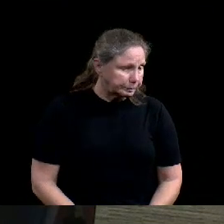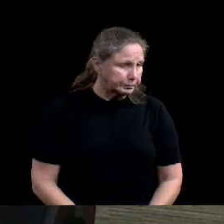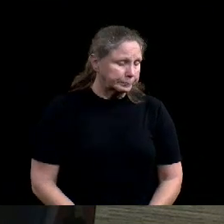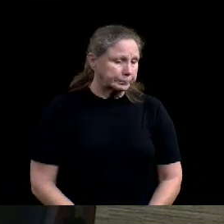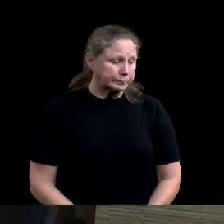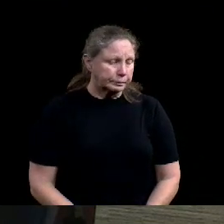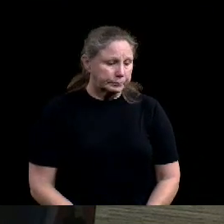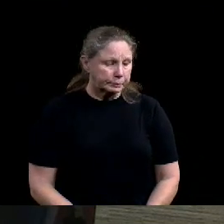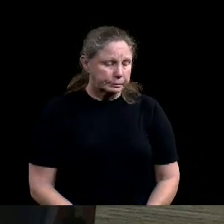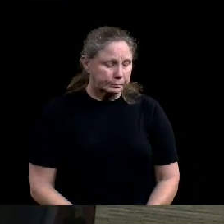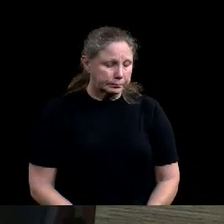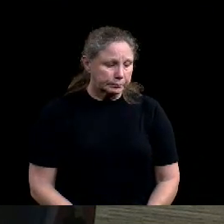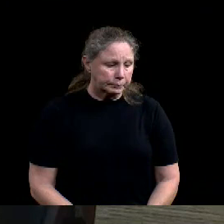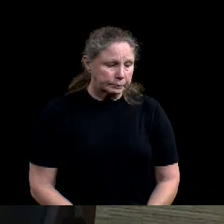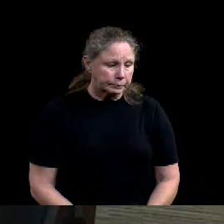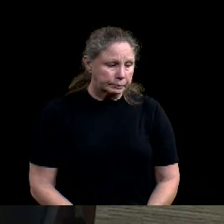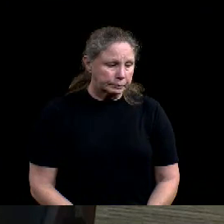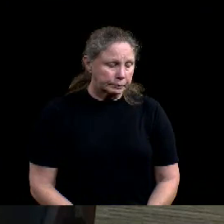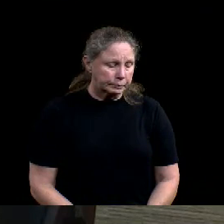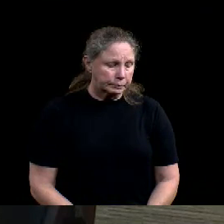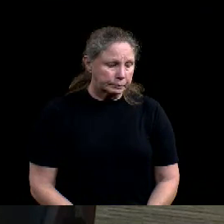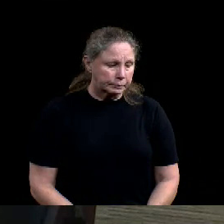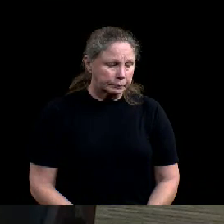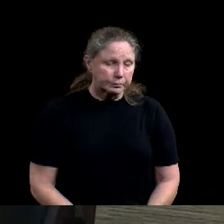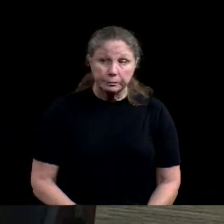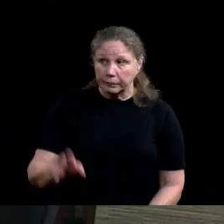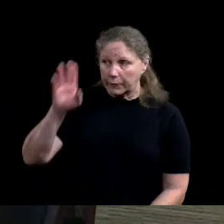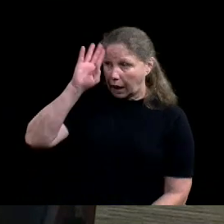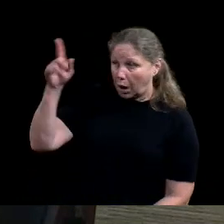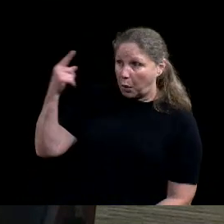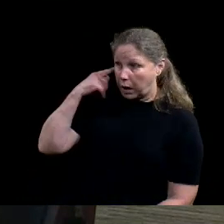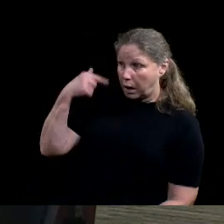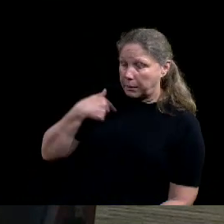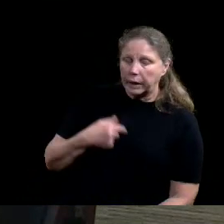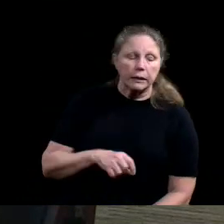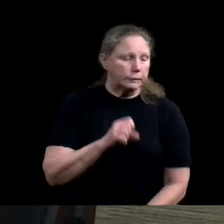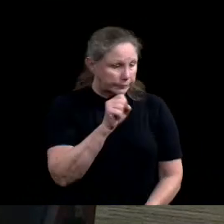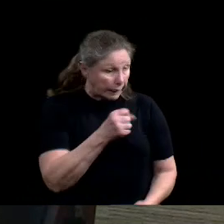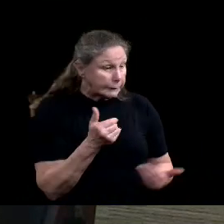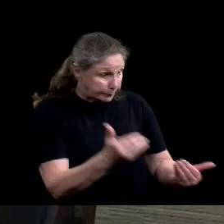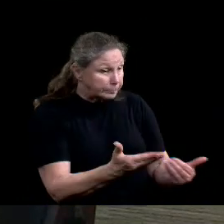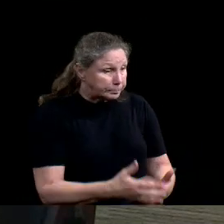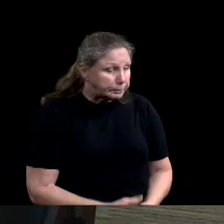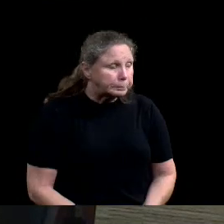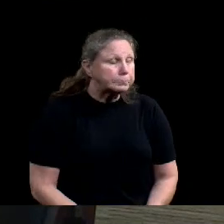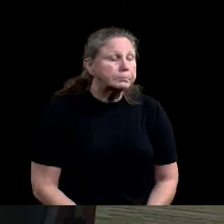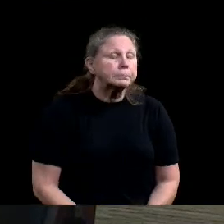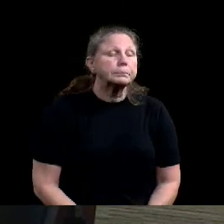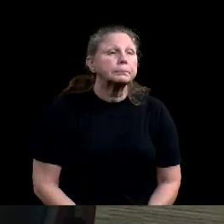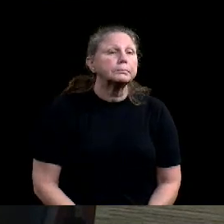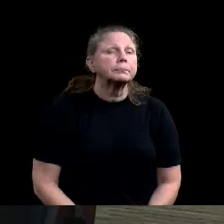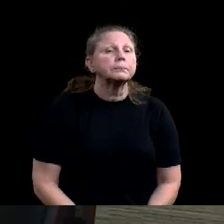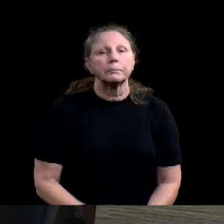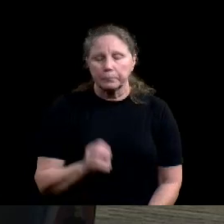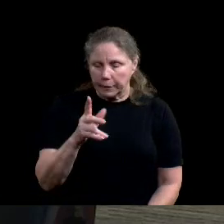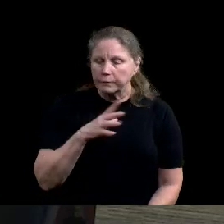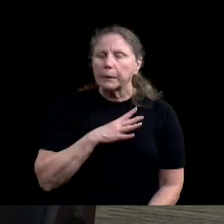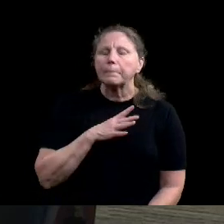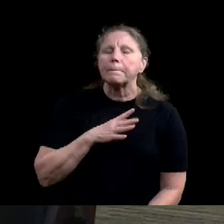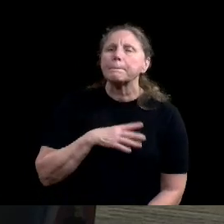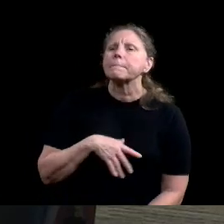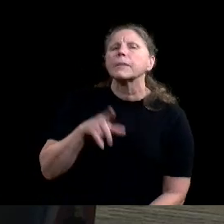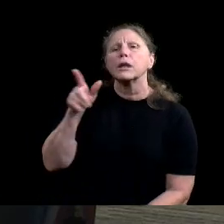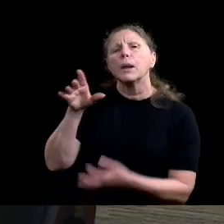Hello, can you hear me? Yes. Yeah, yes. All right. You mentioned earlier that it's at this moment